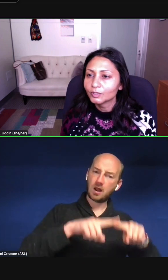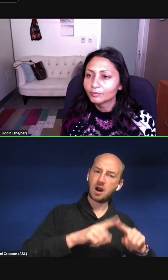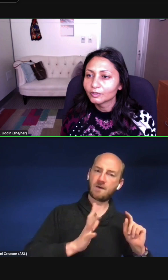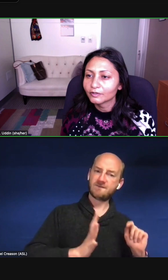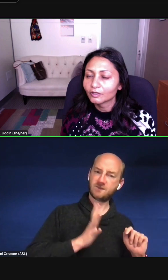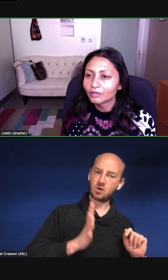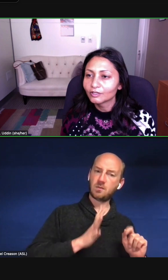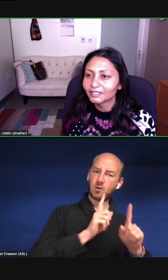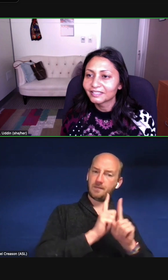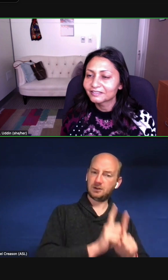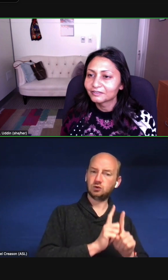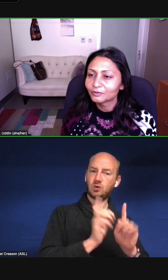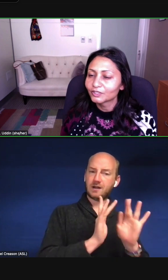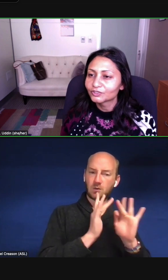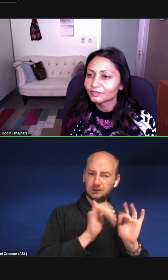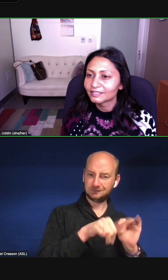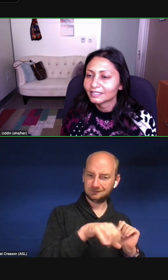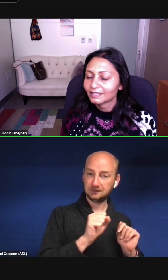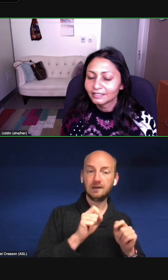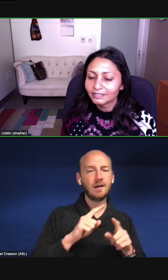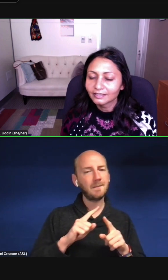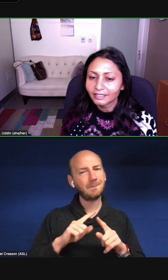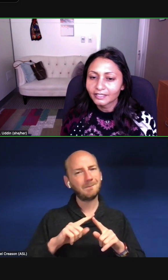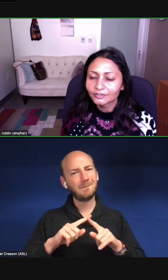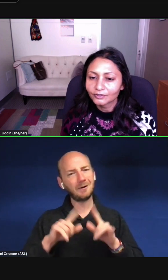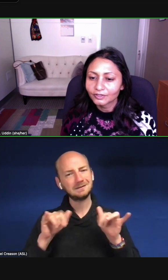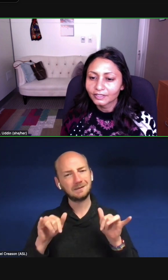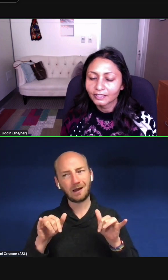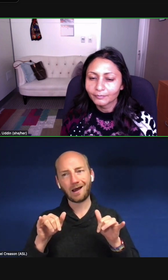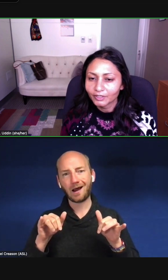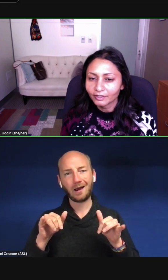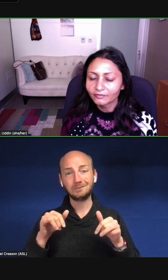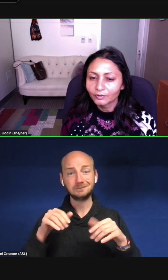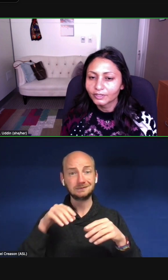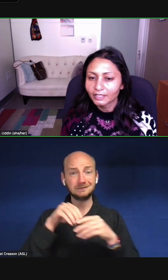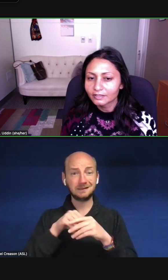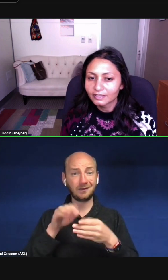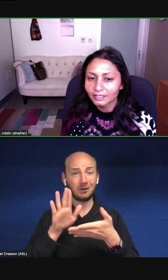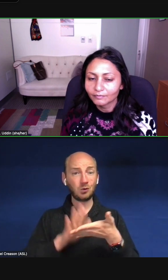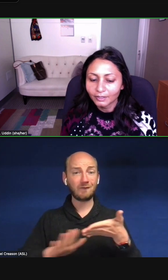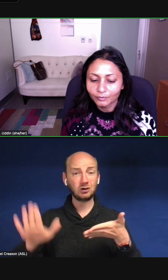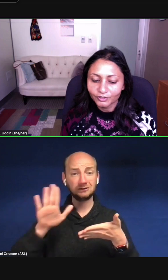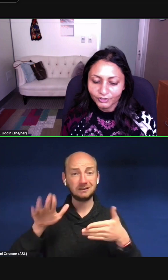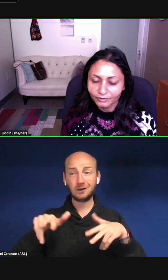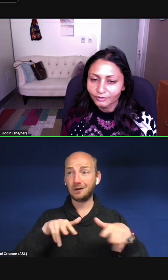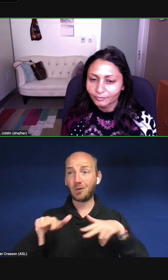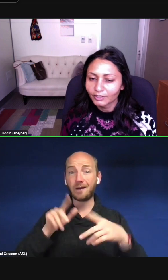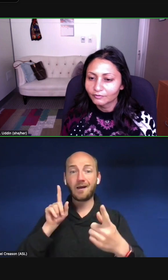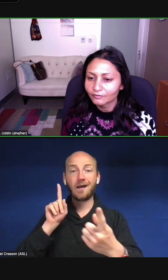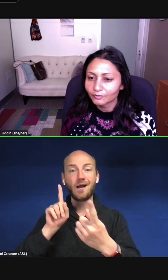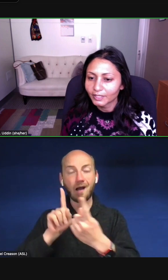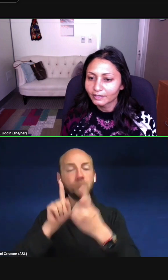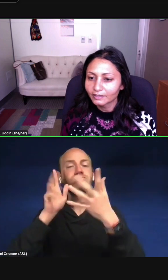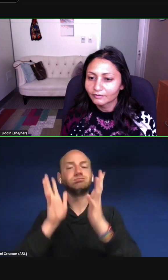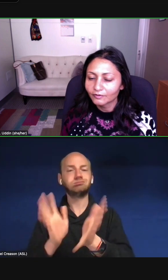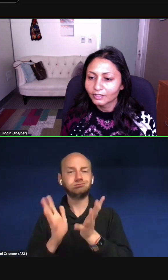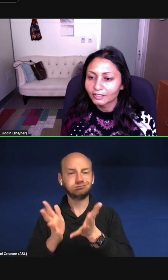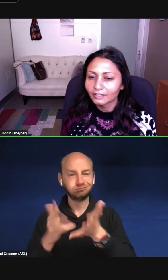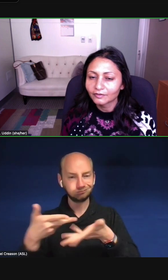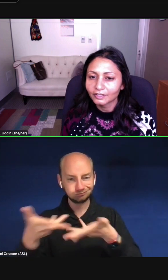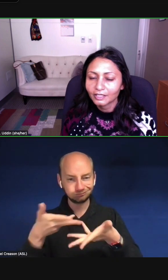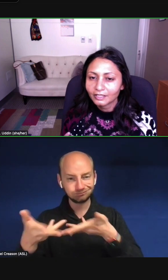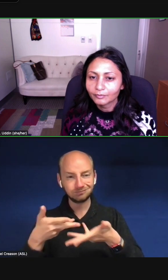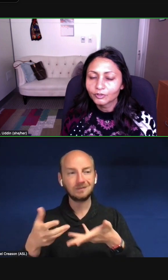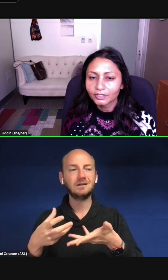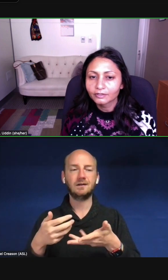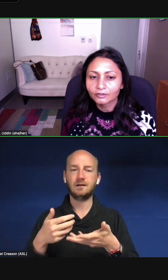run into people in the hall and ask a question that's easily answered. But not everyone has the same networks in order to benefit from that kind of thing.